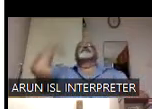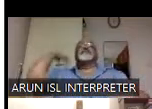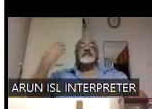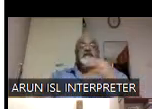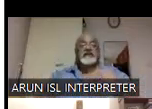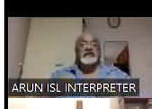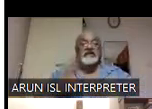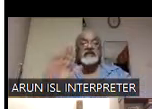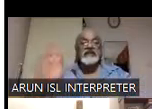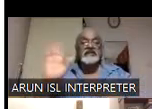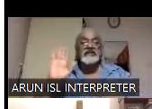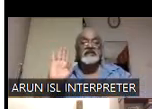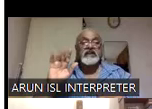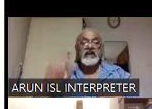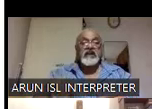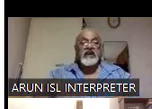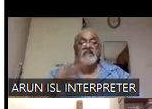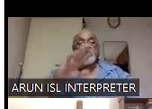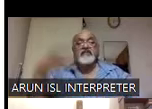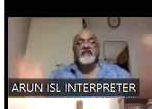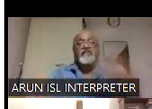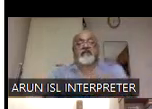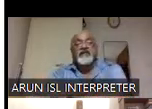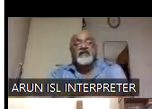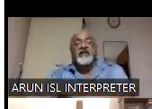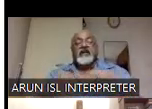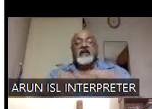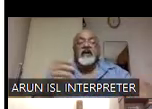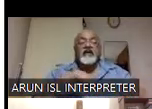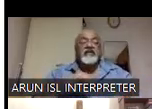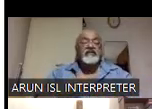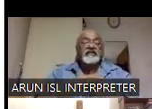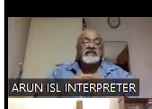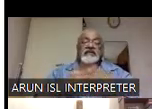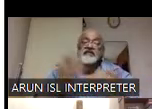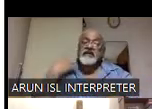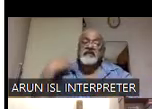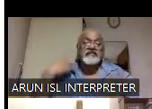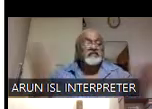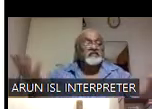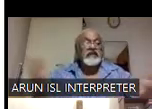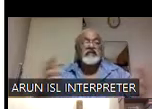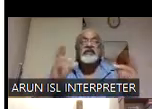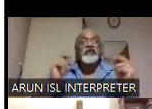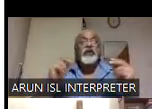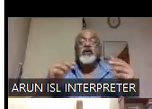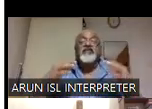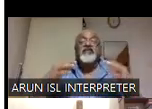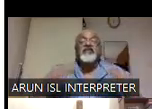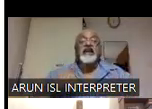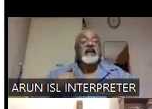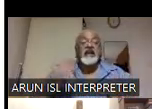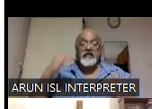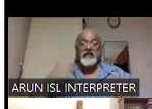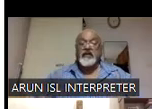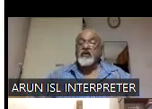just touch me with your finger and give me a little nudge and I will fall down because I have no sensation, no